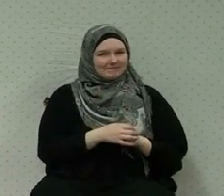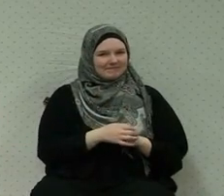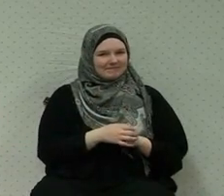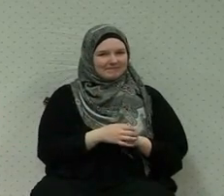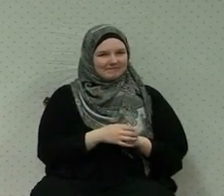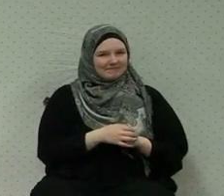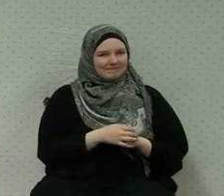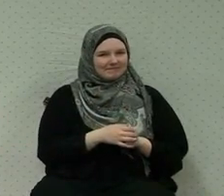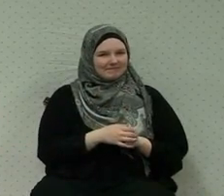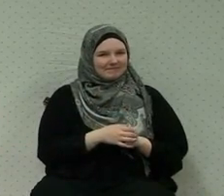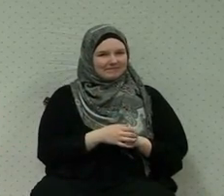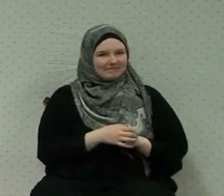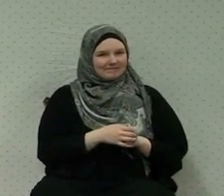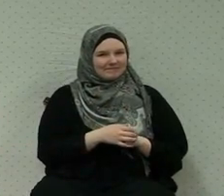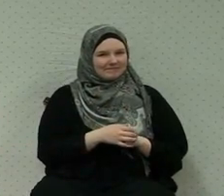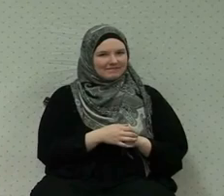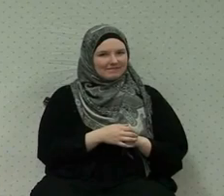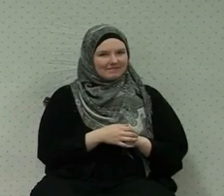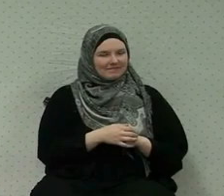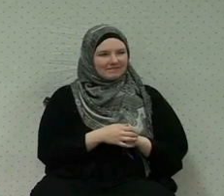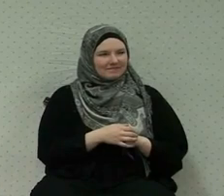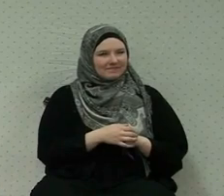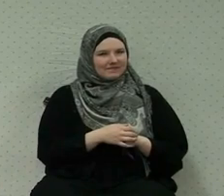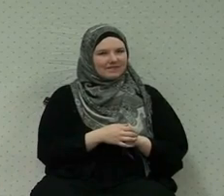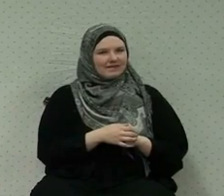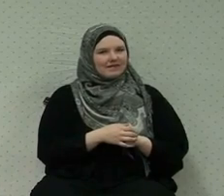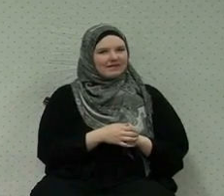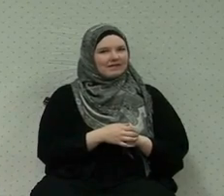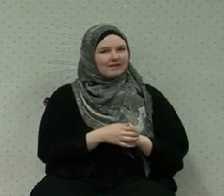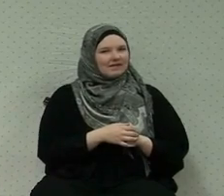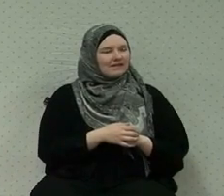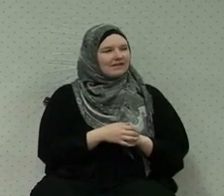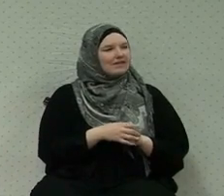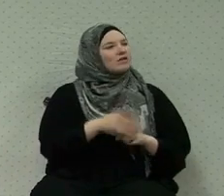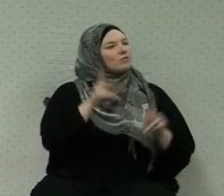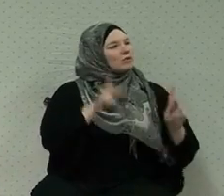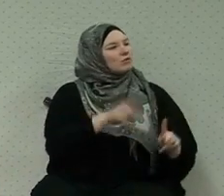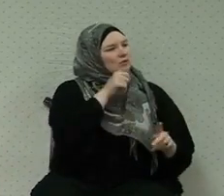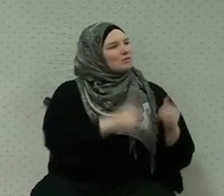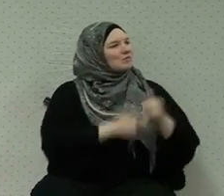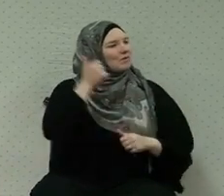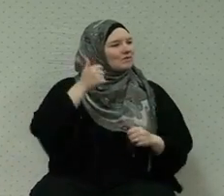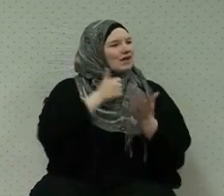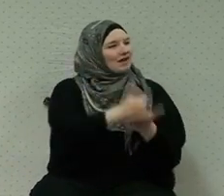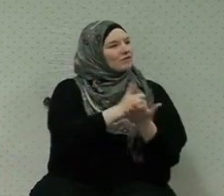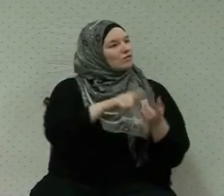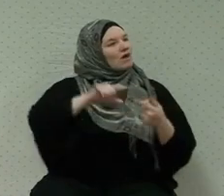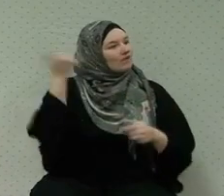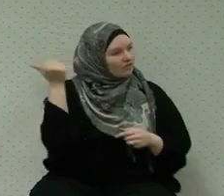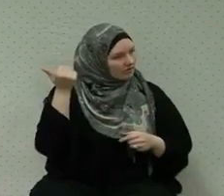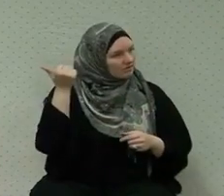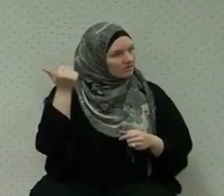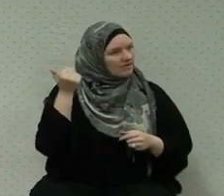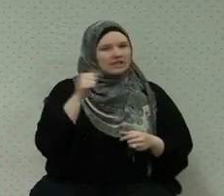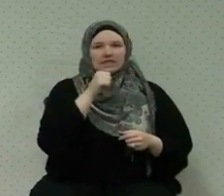The most beloved person by Allah is one who is most helpful to others. It